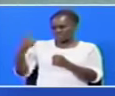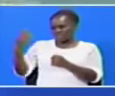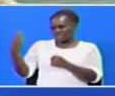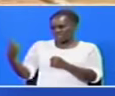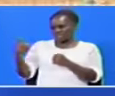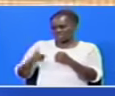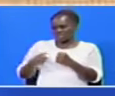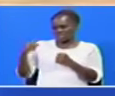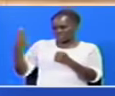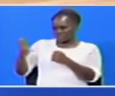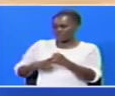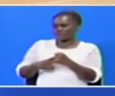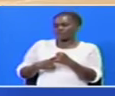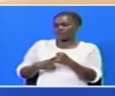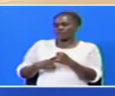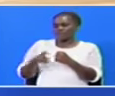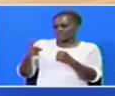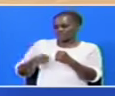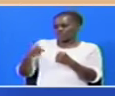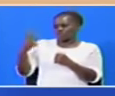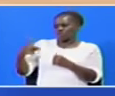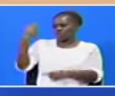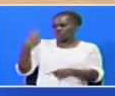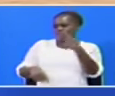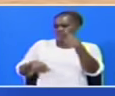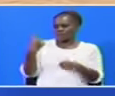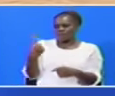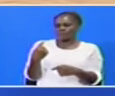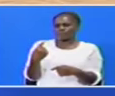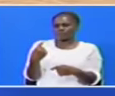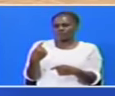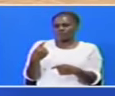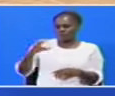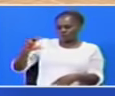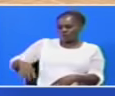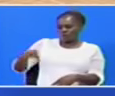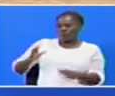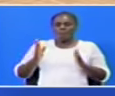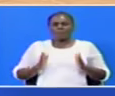while Kotecha was a 6-love, 6-2 winner over Christian Saida of Congo.